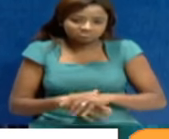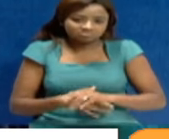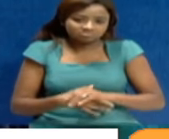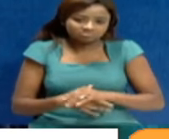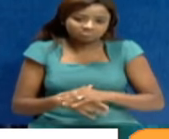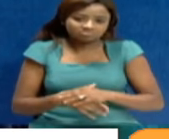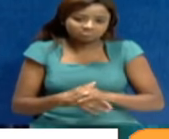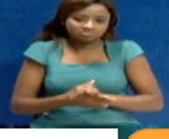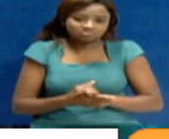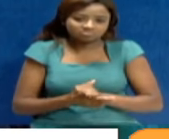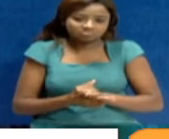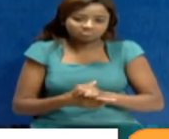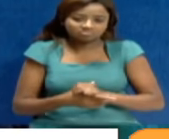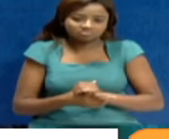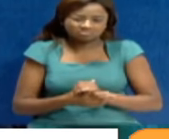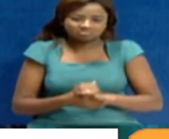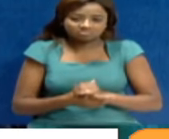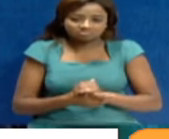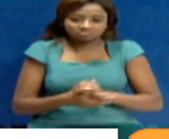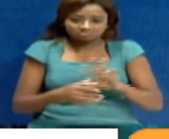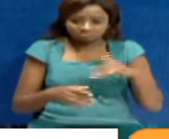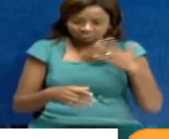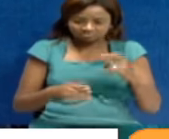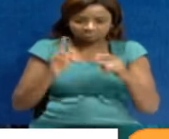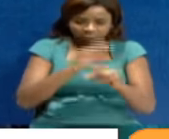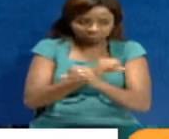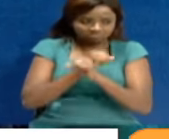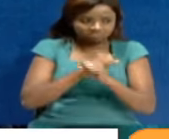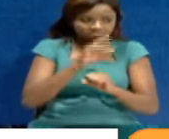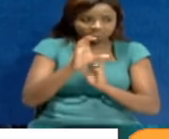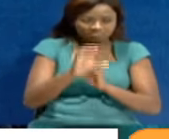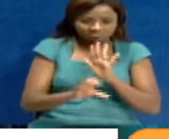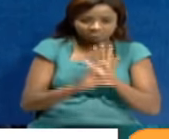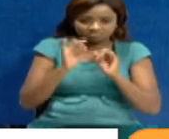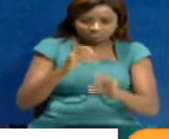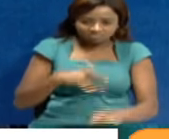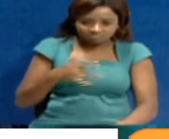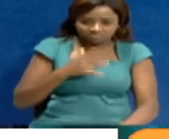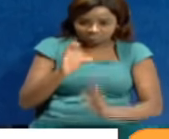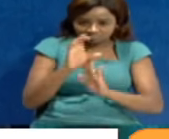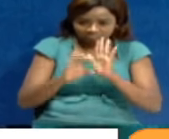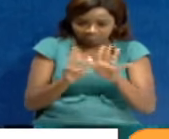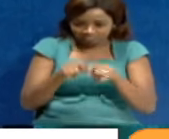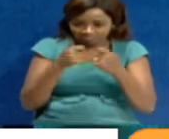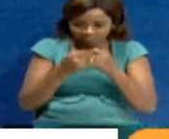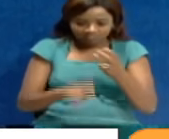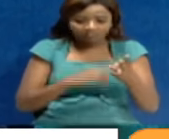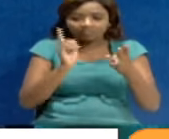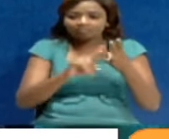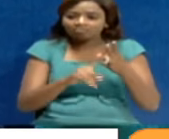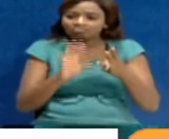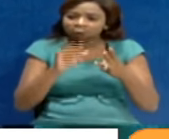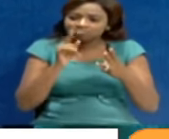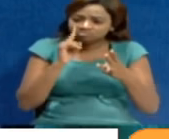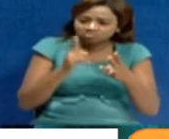rise and defend the Constitution every time they feel the Constitution has been violated or threatened with violation. Number three, it